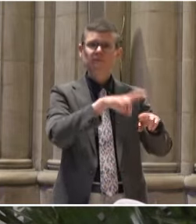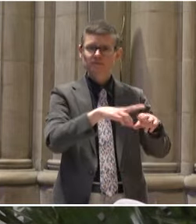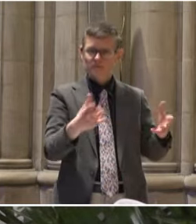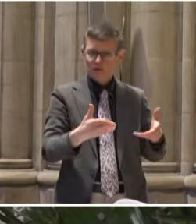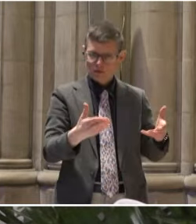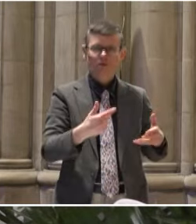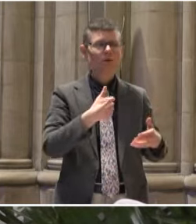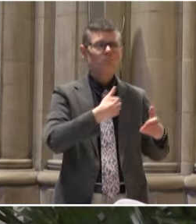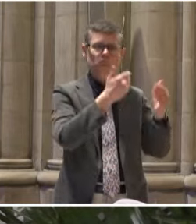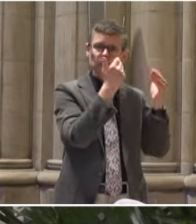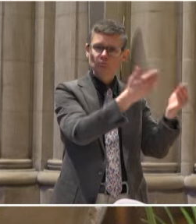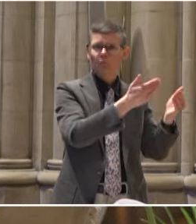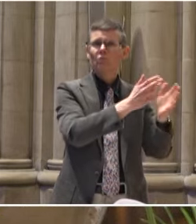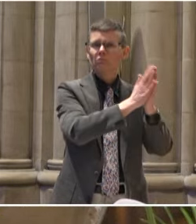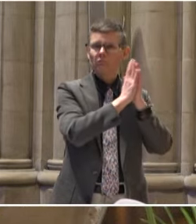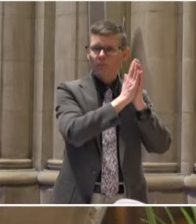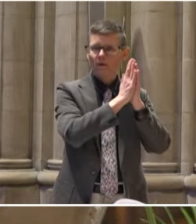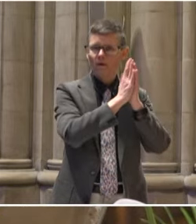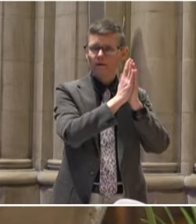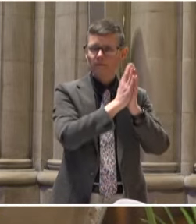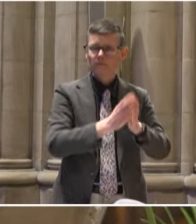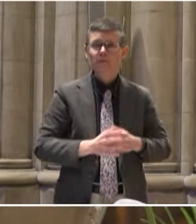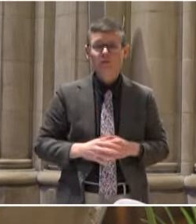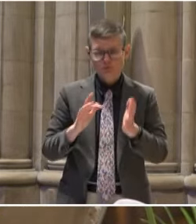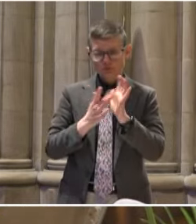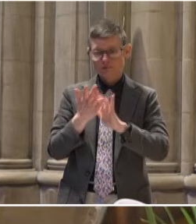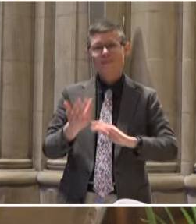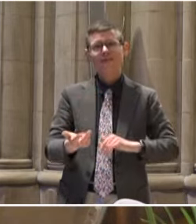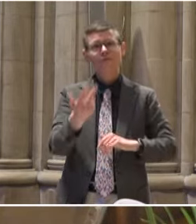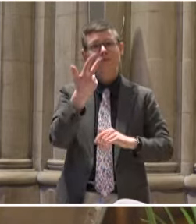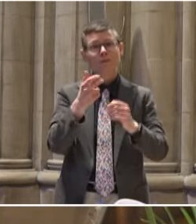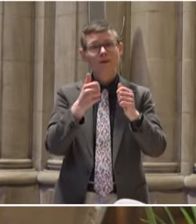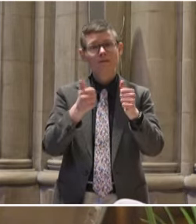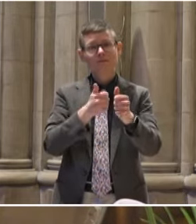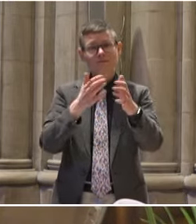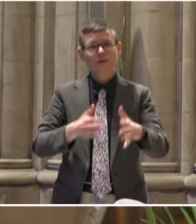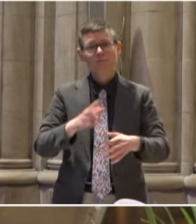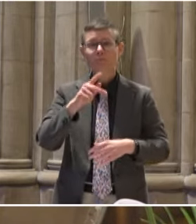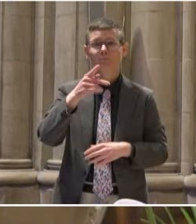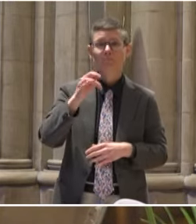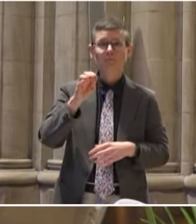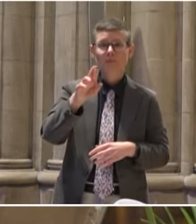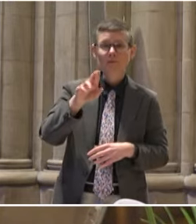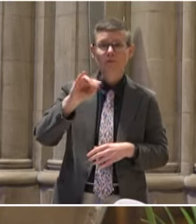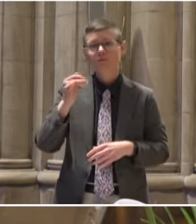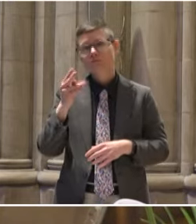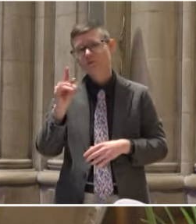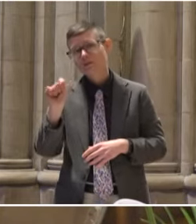pray. Jesus took with him Peter and James and John,